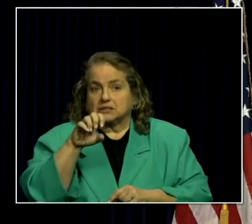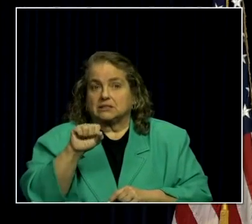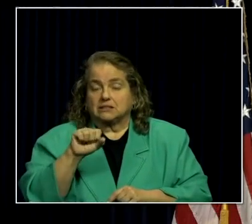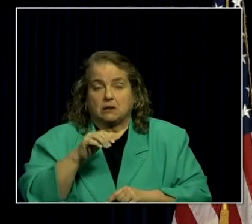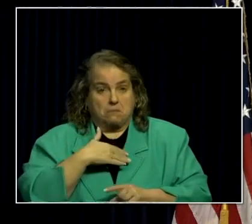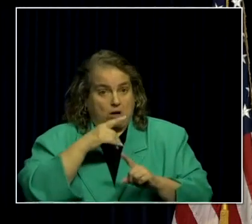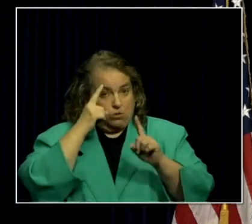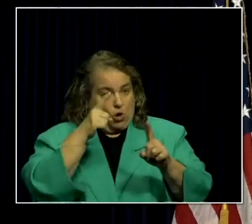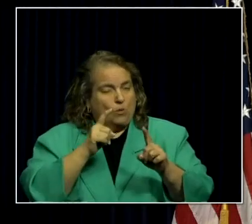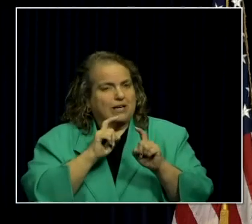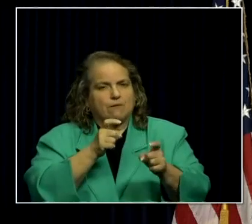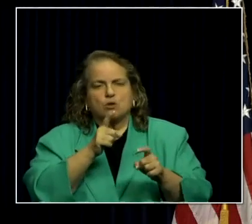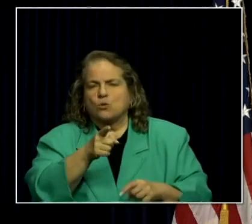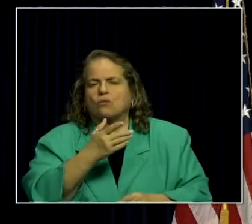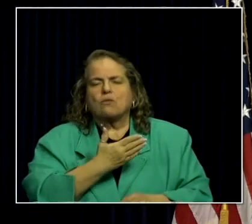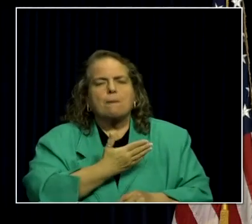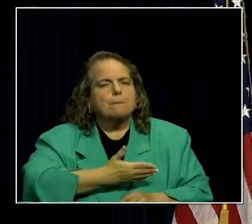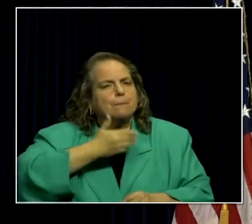the absolute best